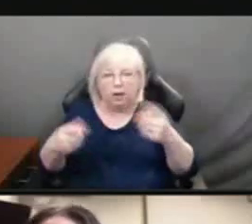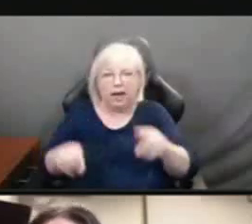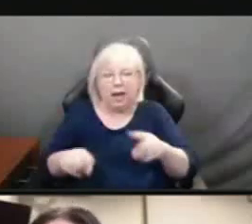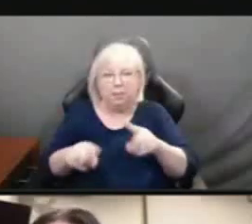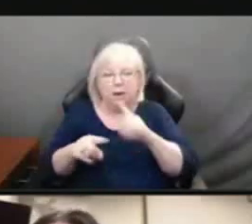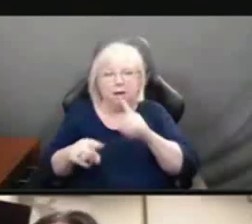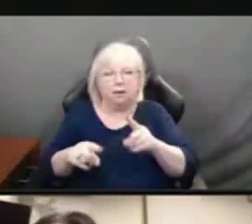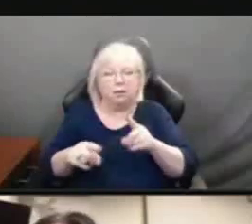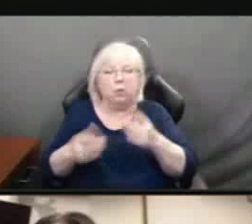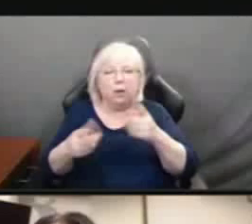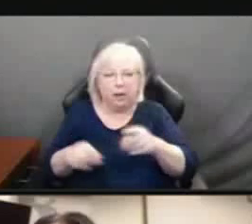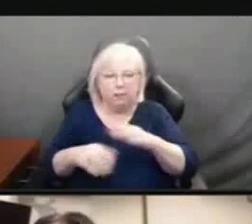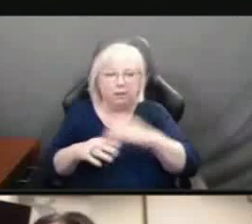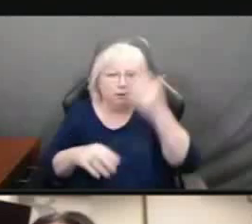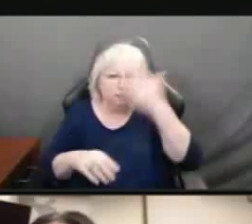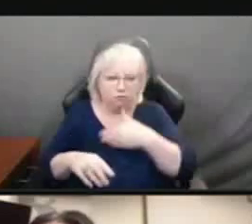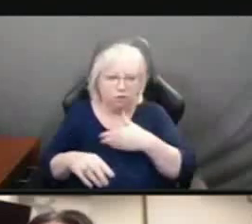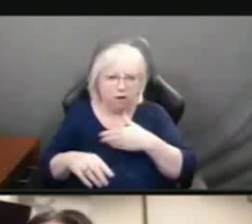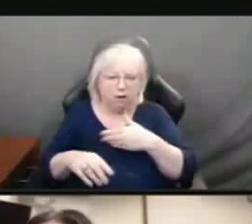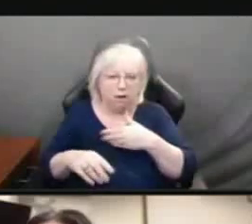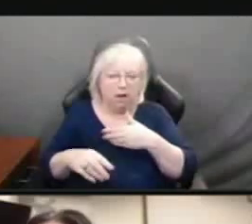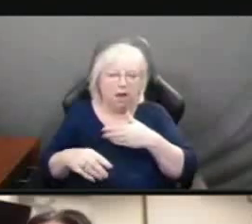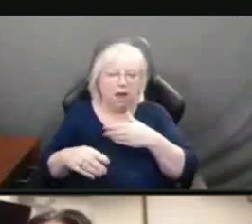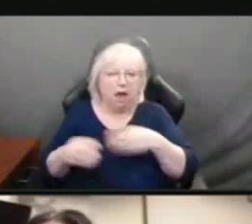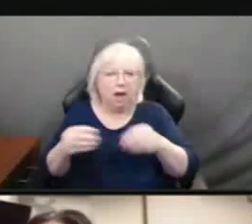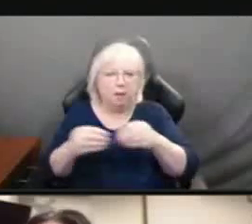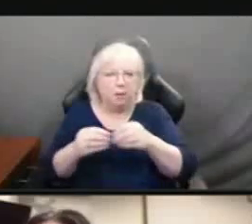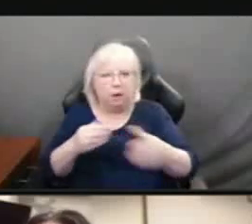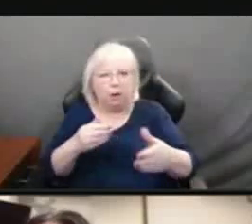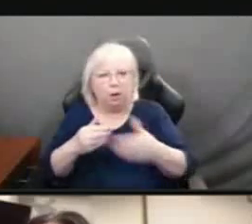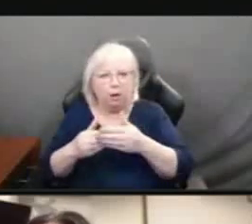front and it's closer to